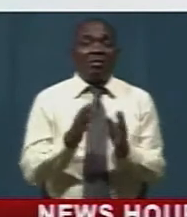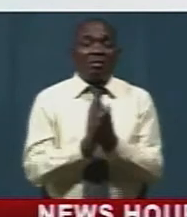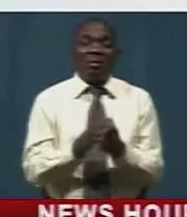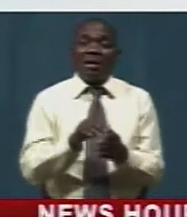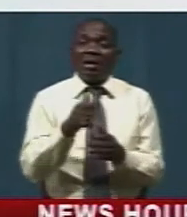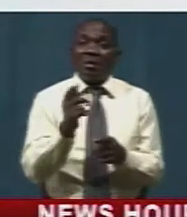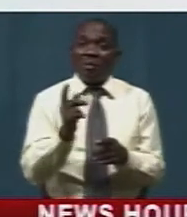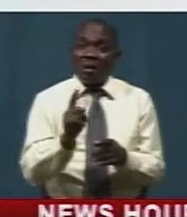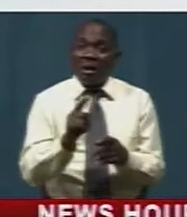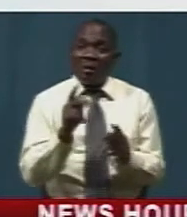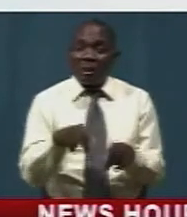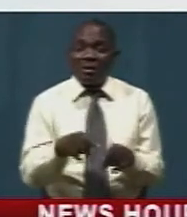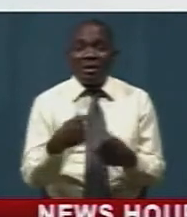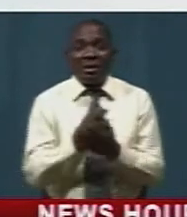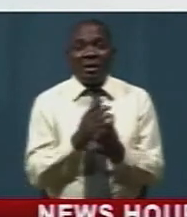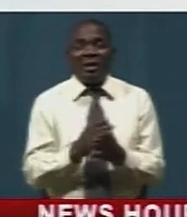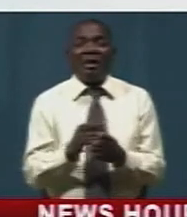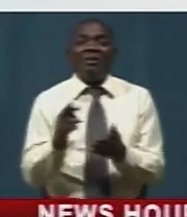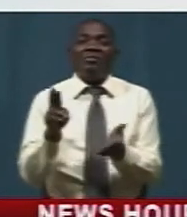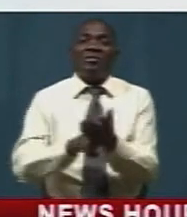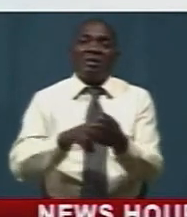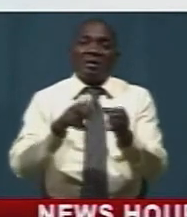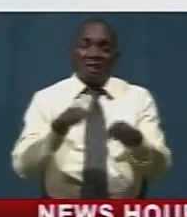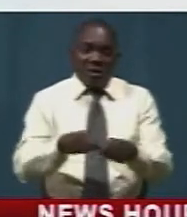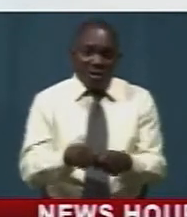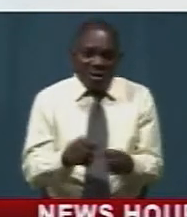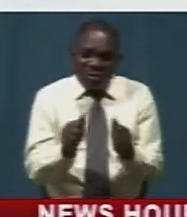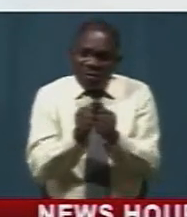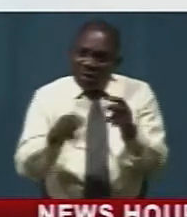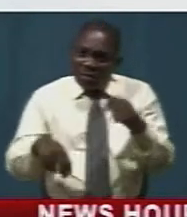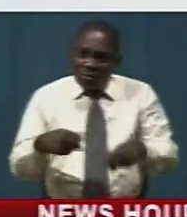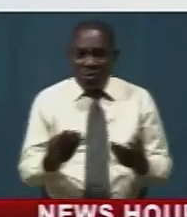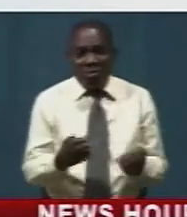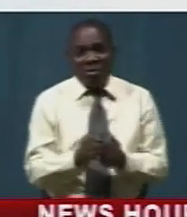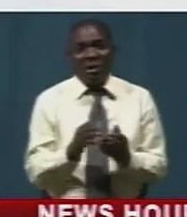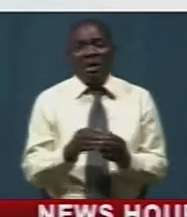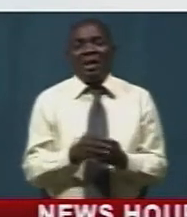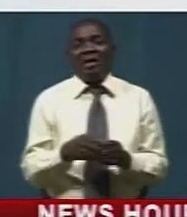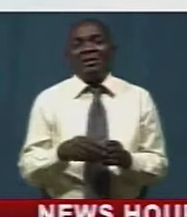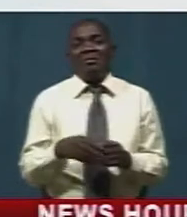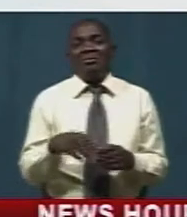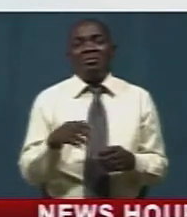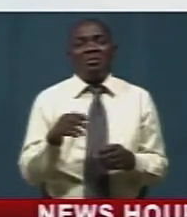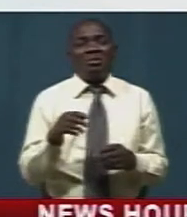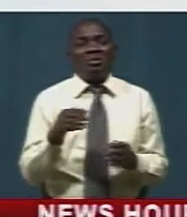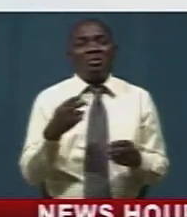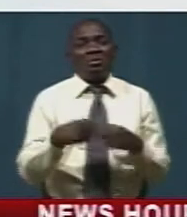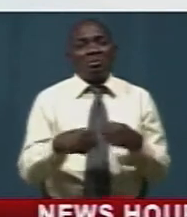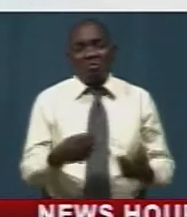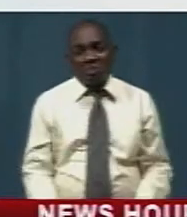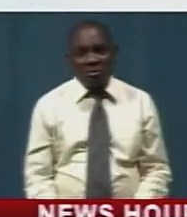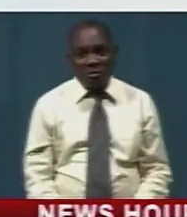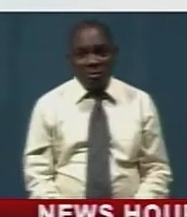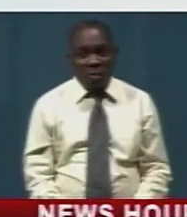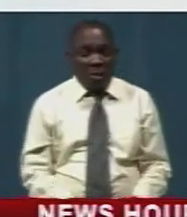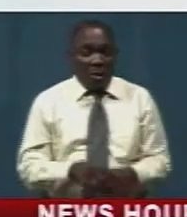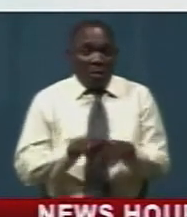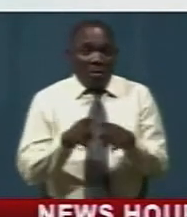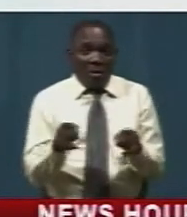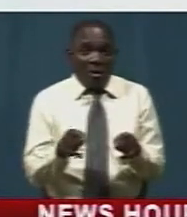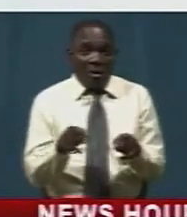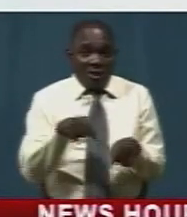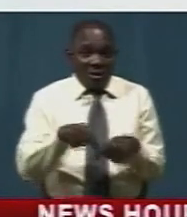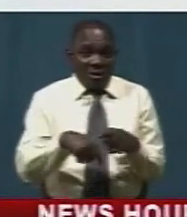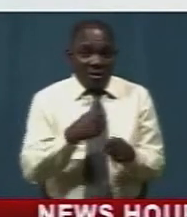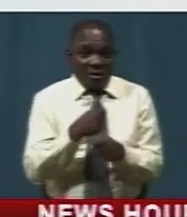Ghanaian is, he's been able to register without anybody calling out his citizenship. Unfortunately, under this